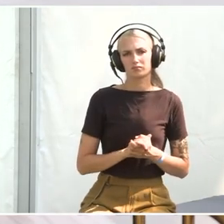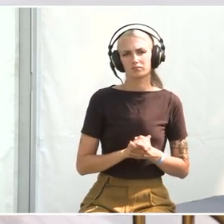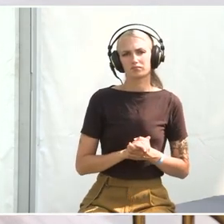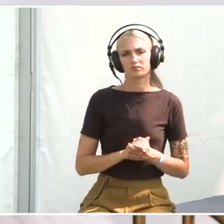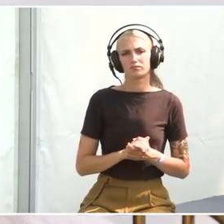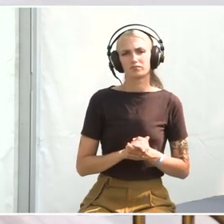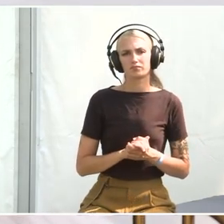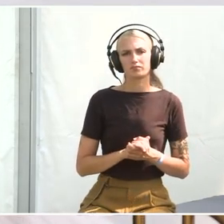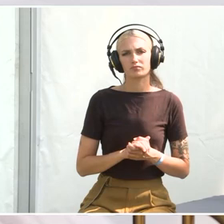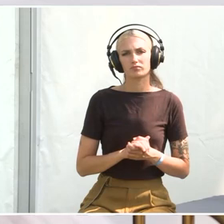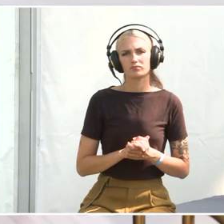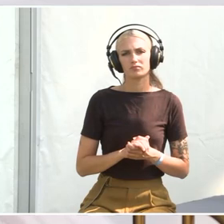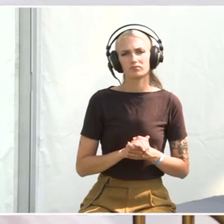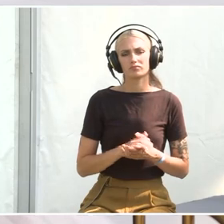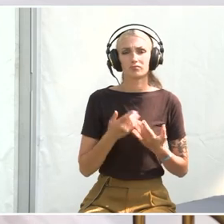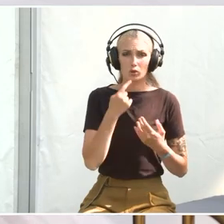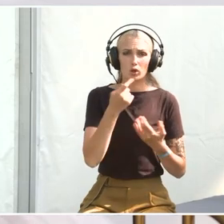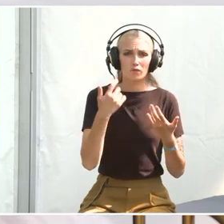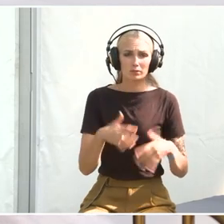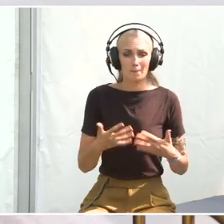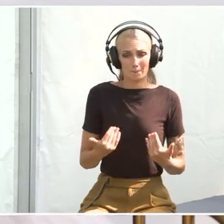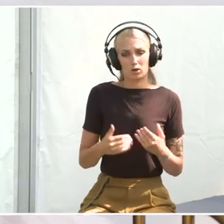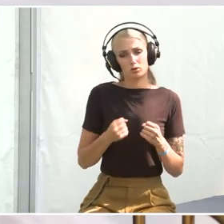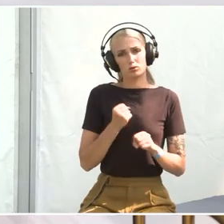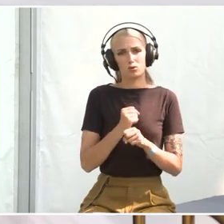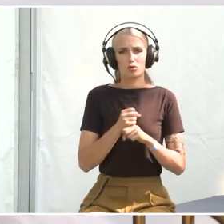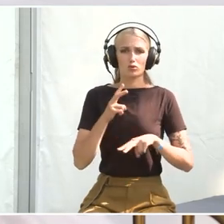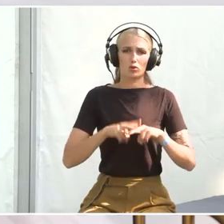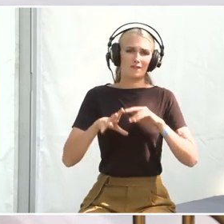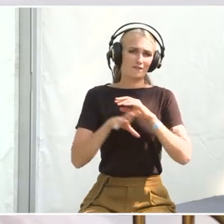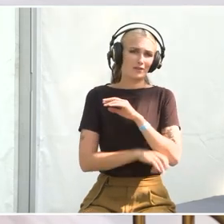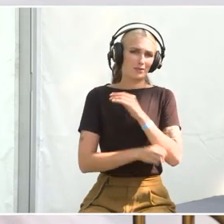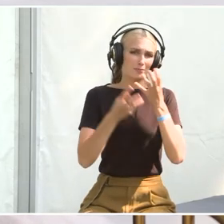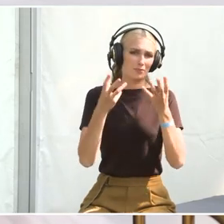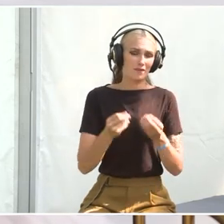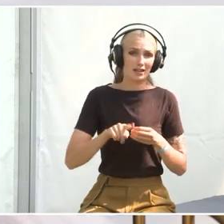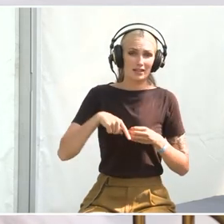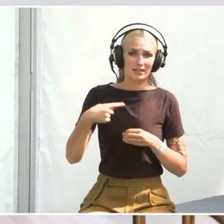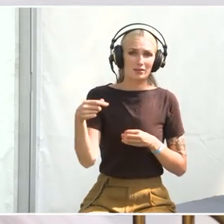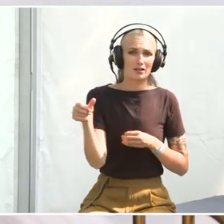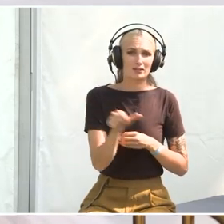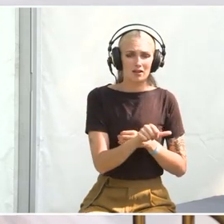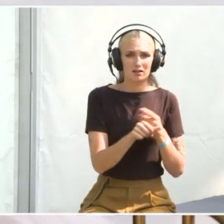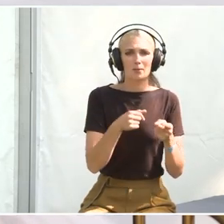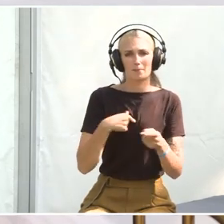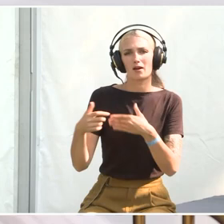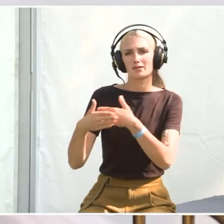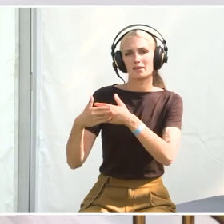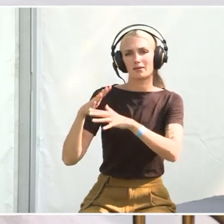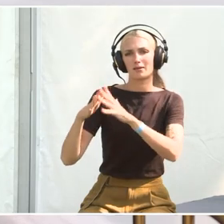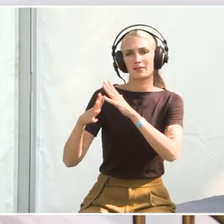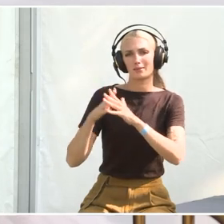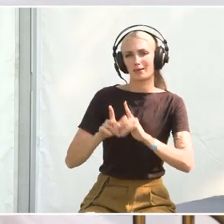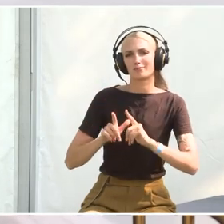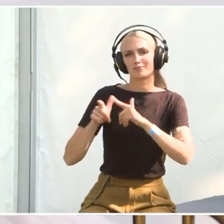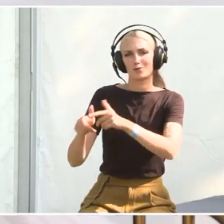mentioned, these are my last few days on this current job. So, as of the end of next week, I'll be working for the city of Tallinn to build